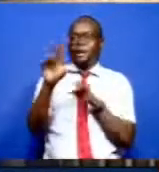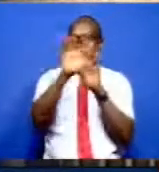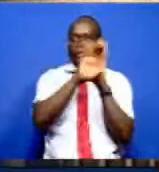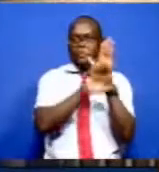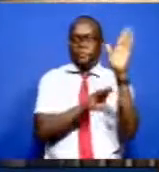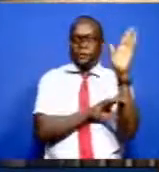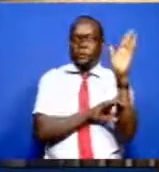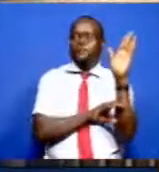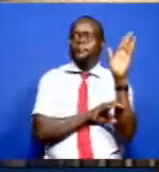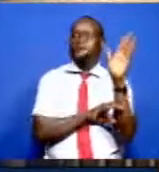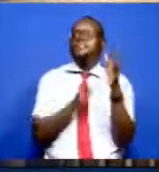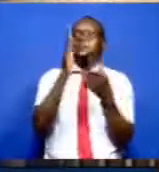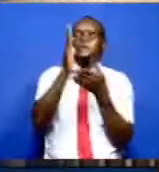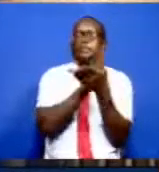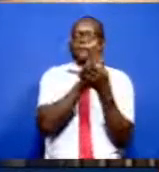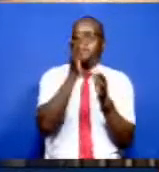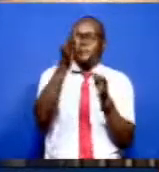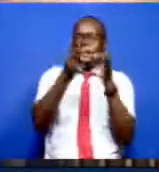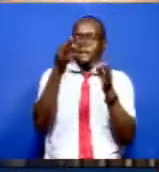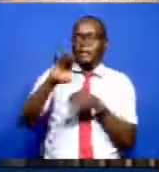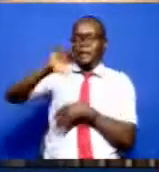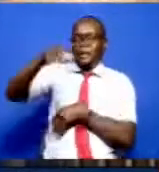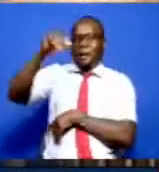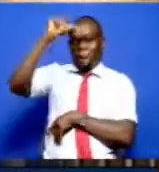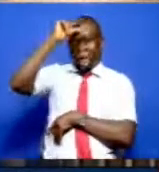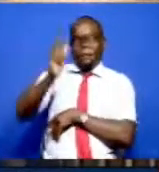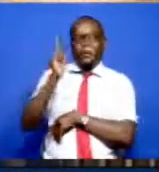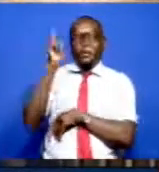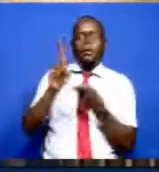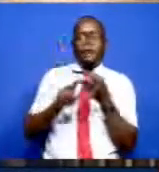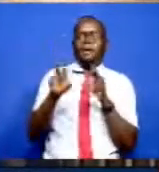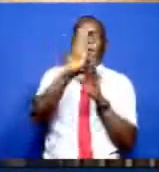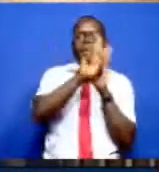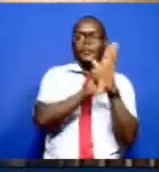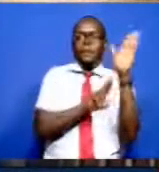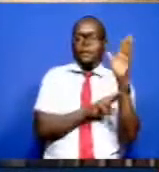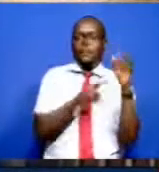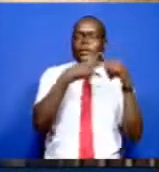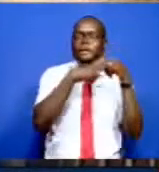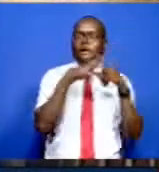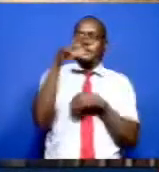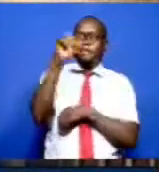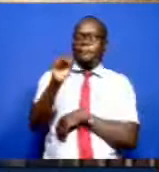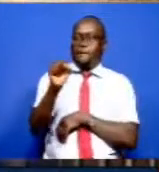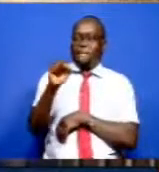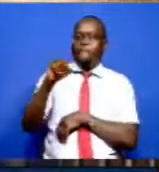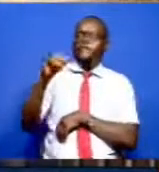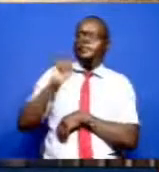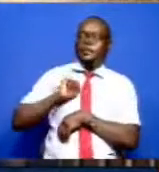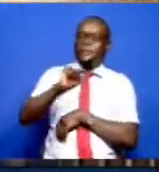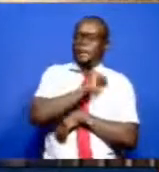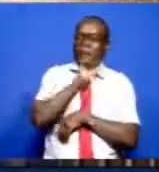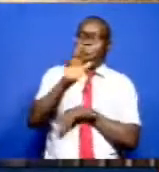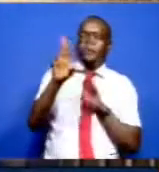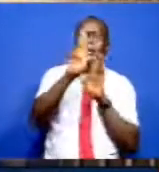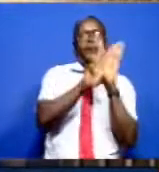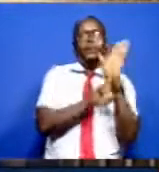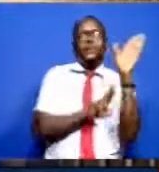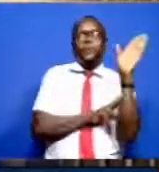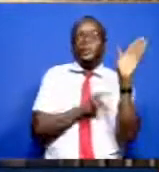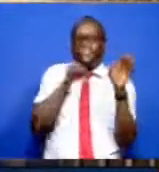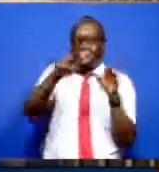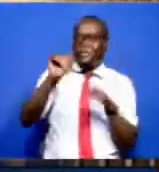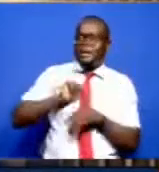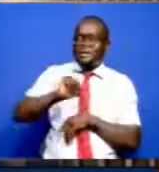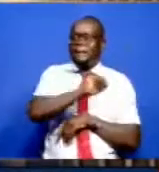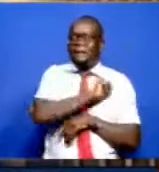Constitution, Section 33 of the County Government Act and Standing Order 75 of the Senate Standing Orders, the Senate